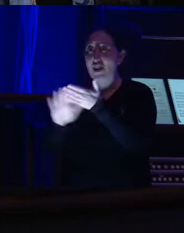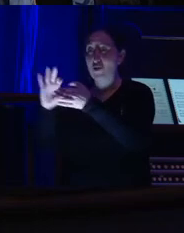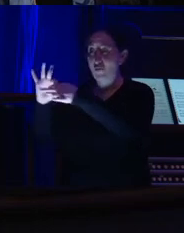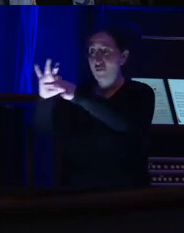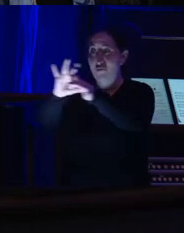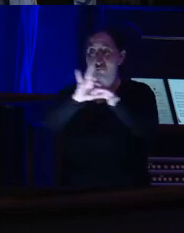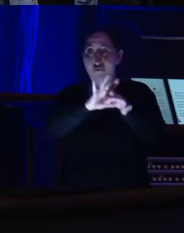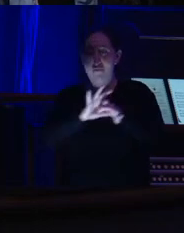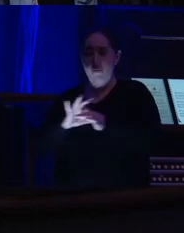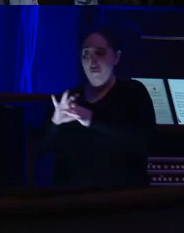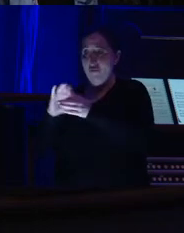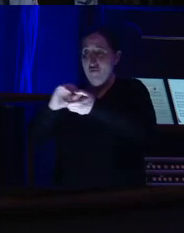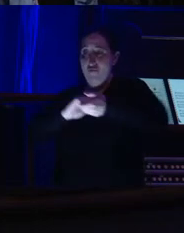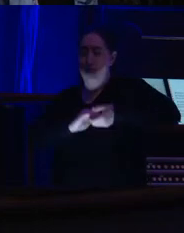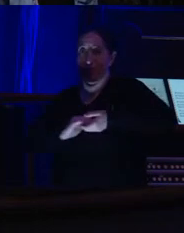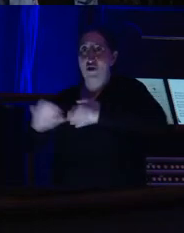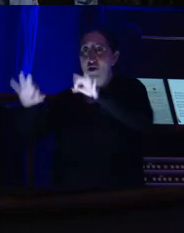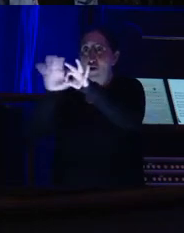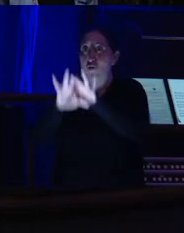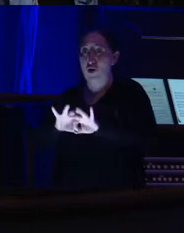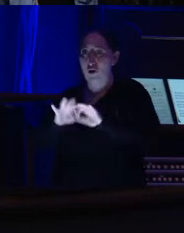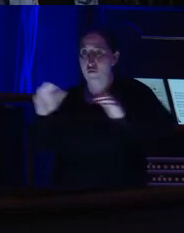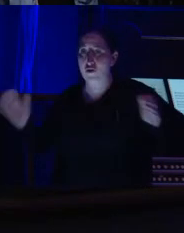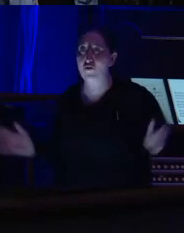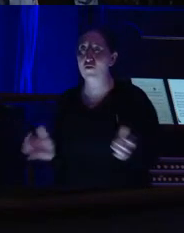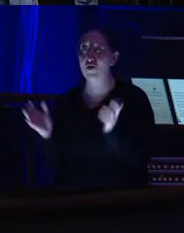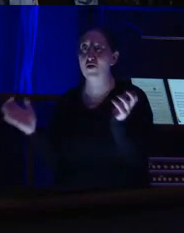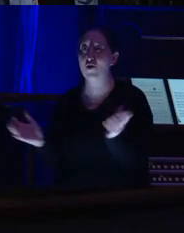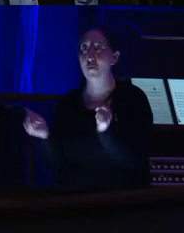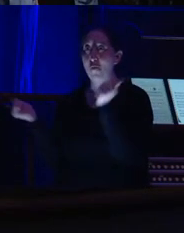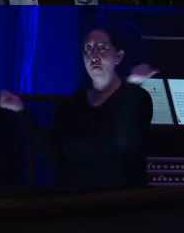is critical to the flourishing of all.